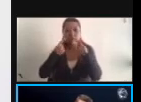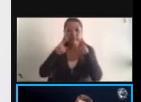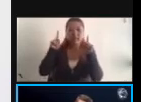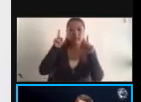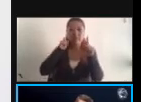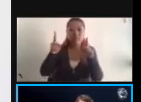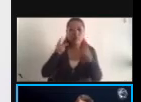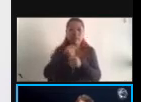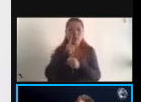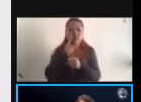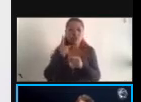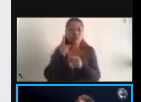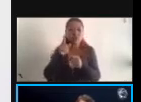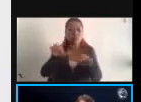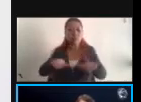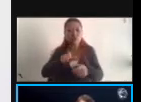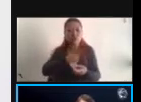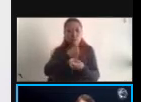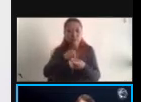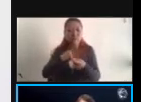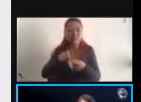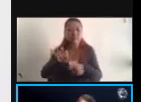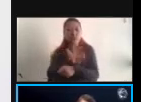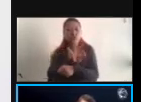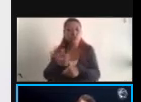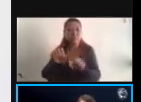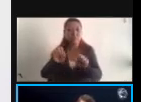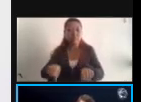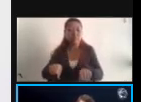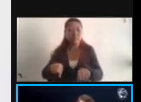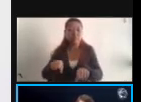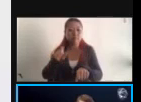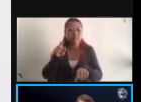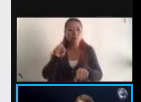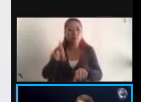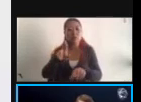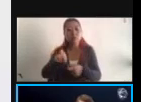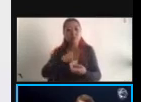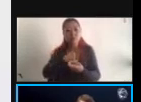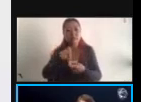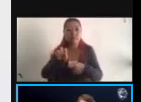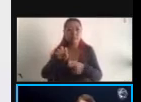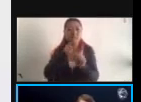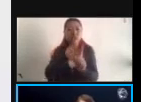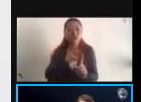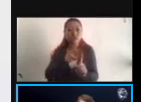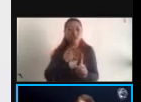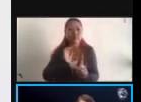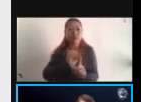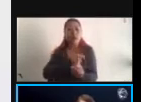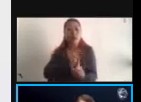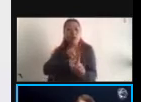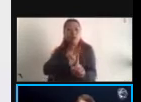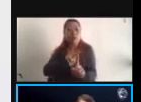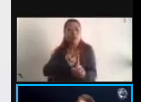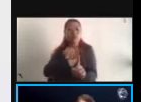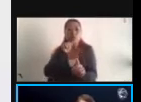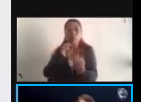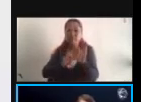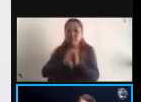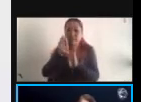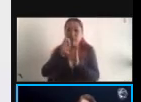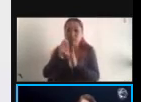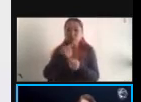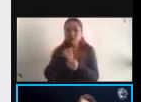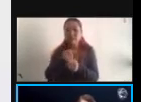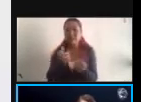form a specific function or mission. Our perspective is that you don't develop or create a technology